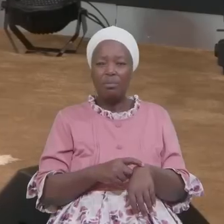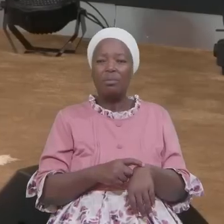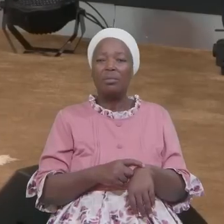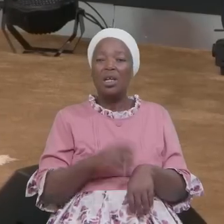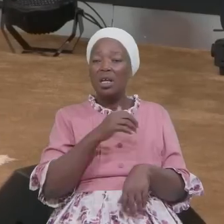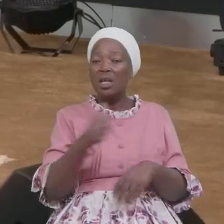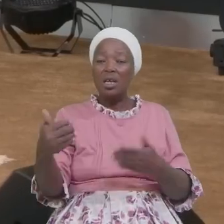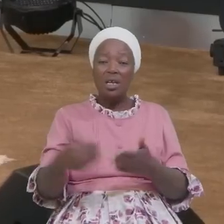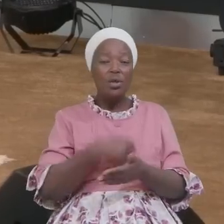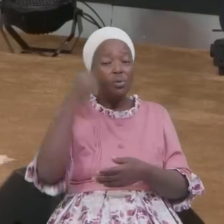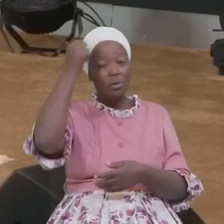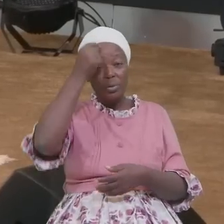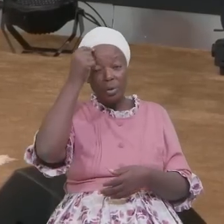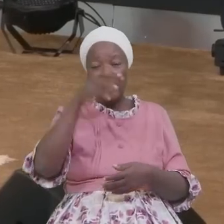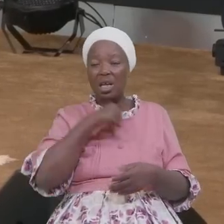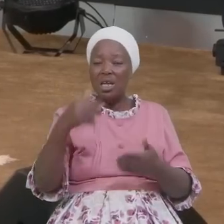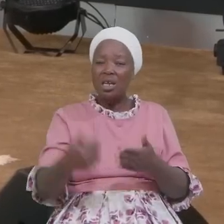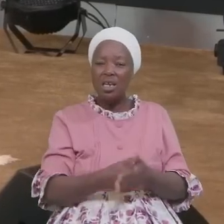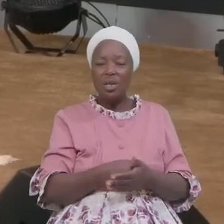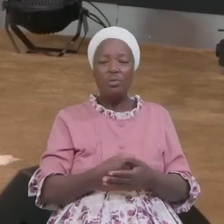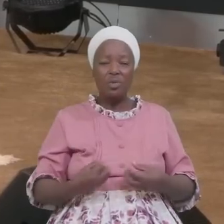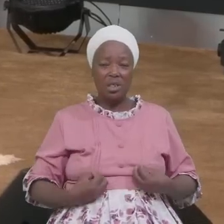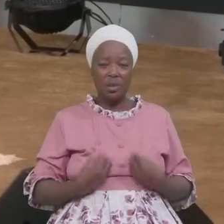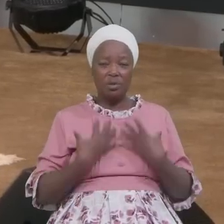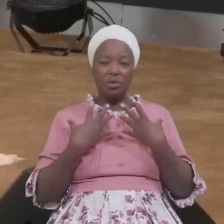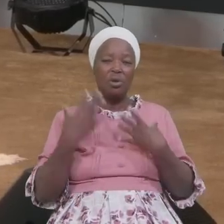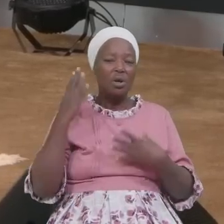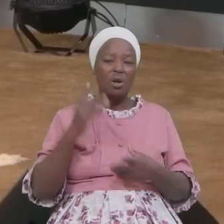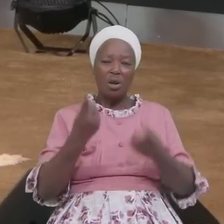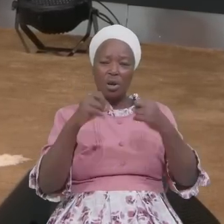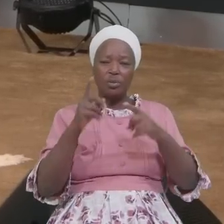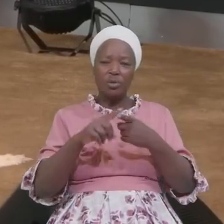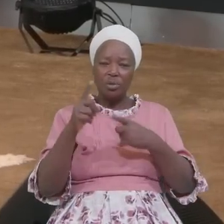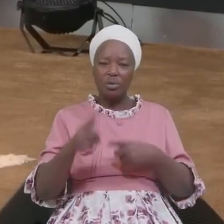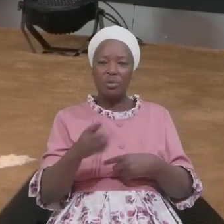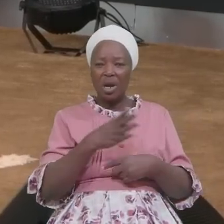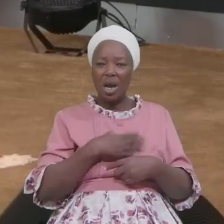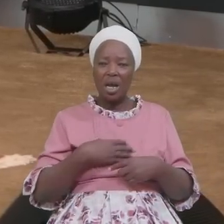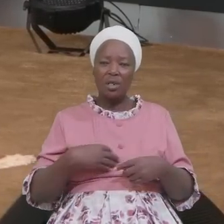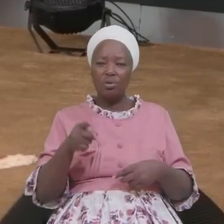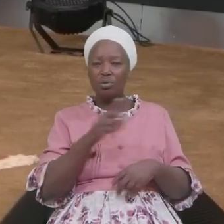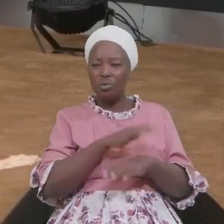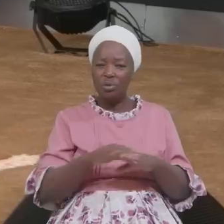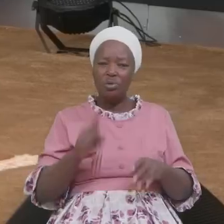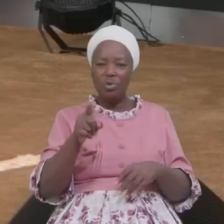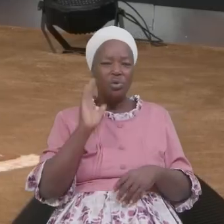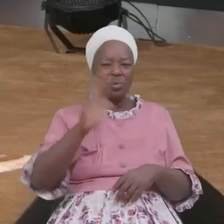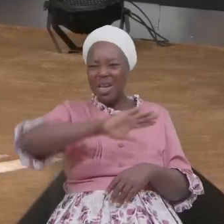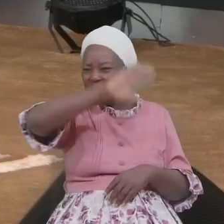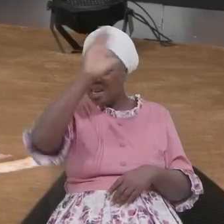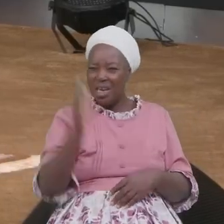new thought, a new inspiration comes to you, and you don't, you will never